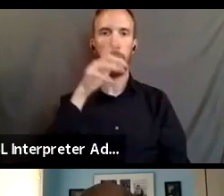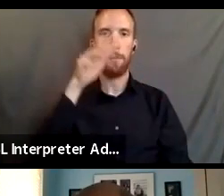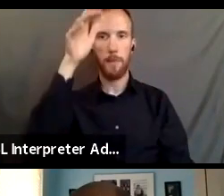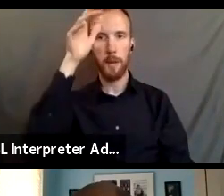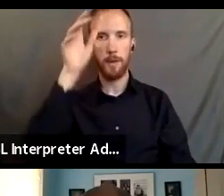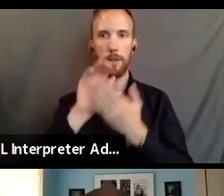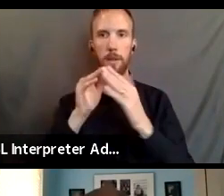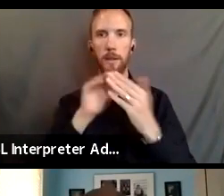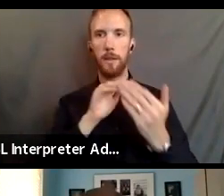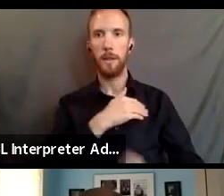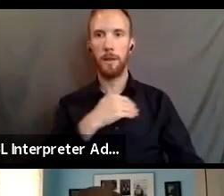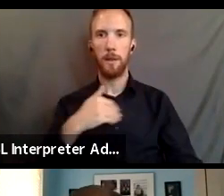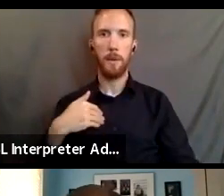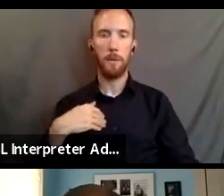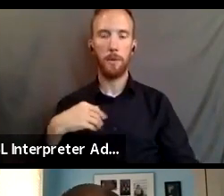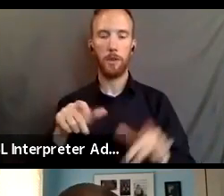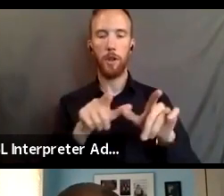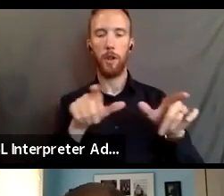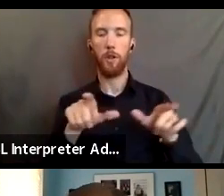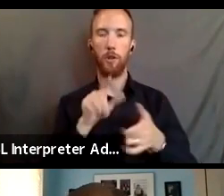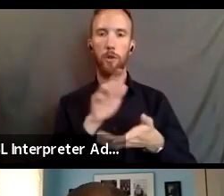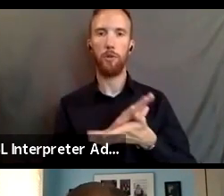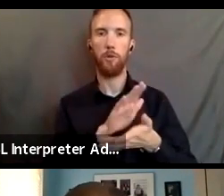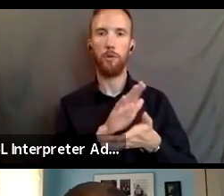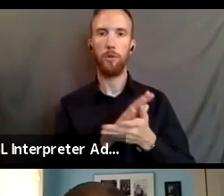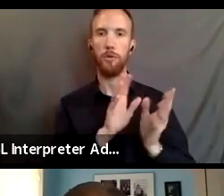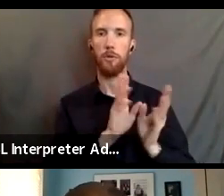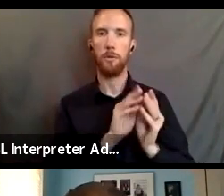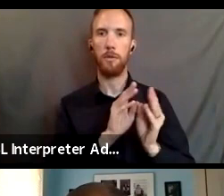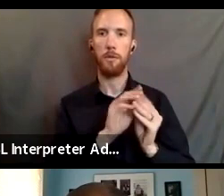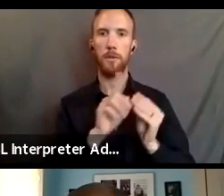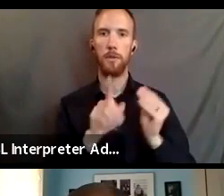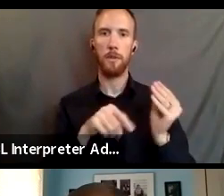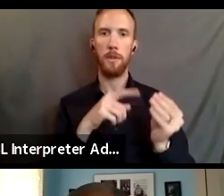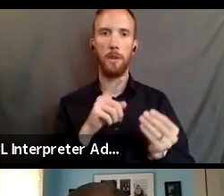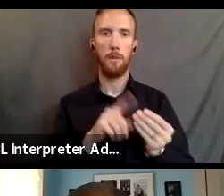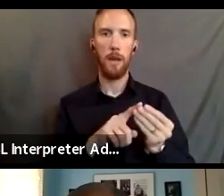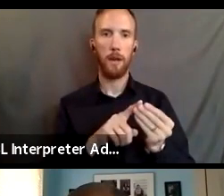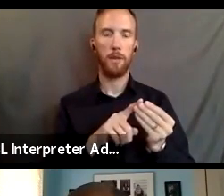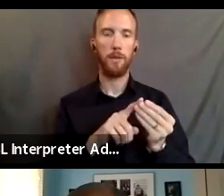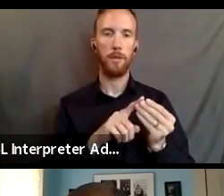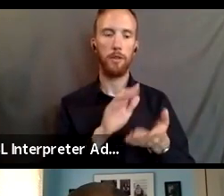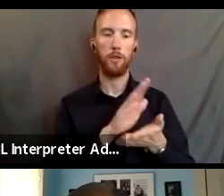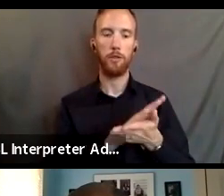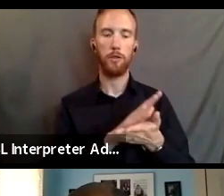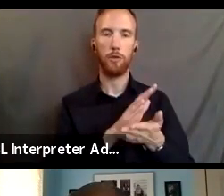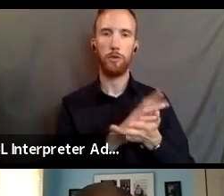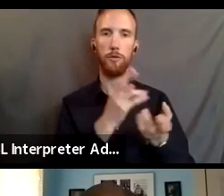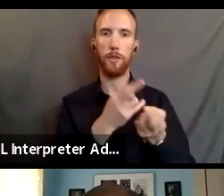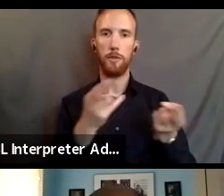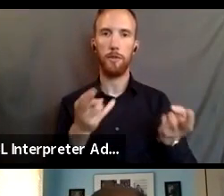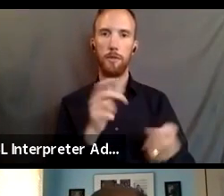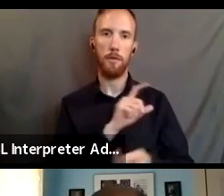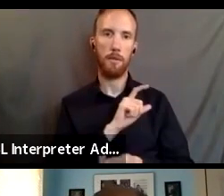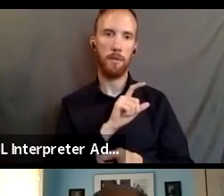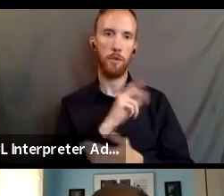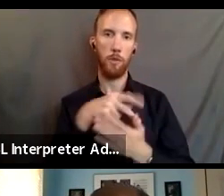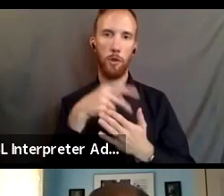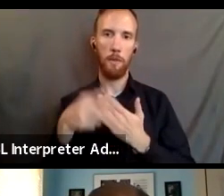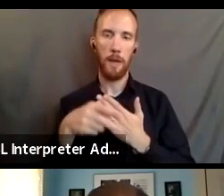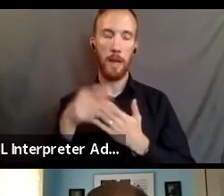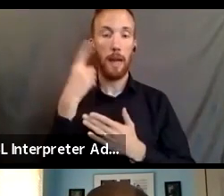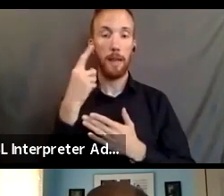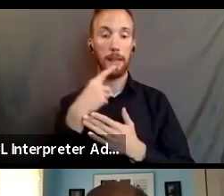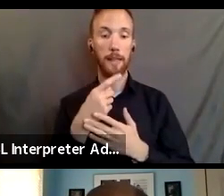and our local school councils around the school resource officer program i believe that these reforms have shown